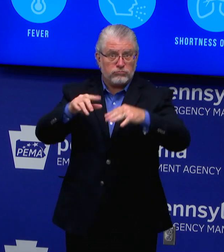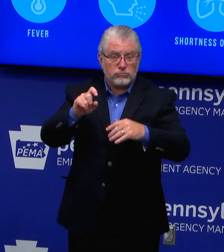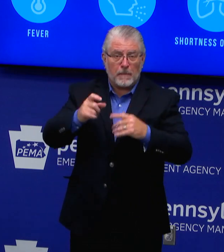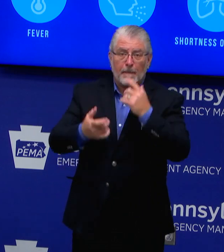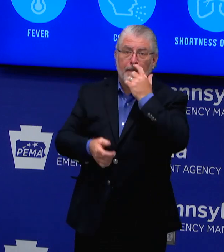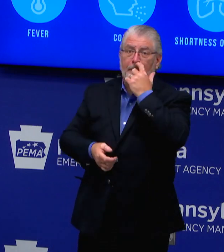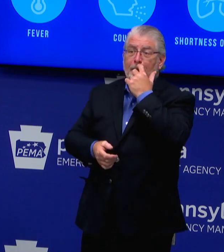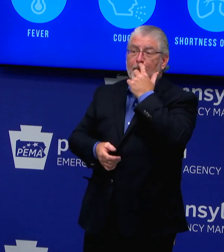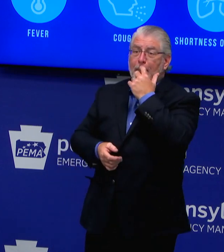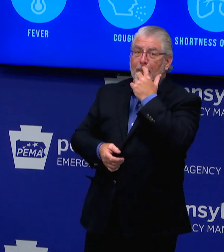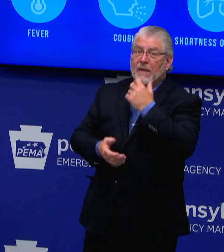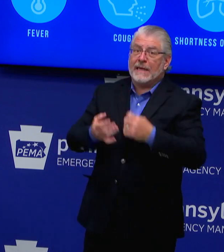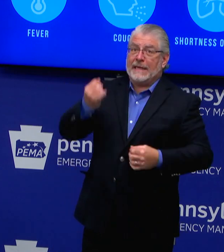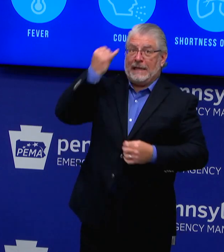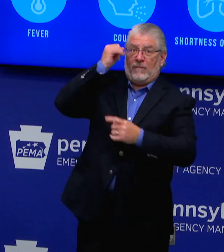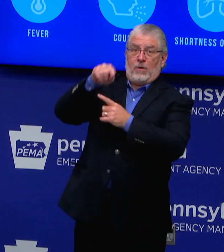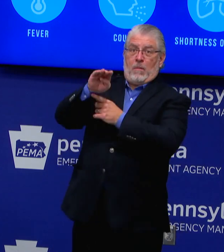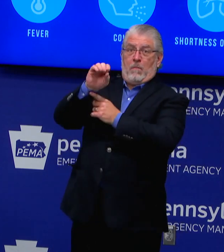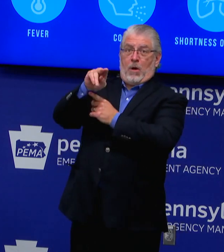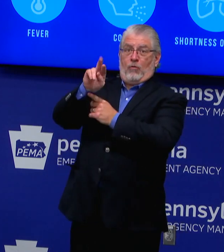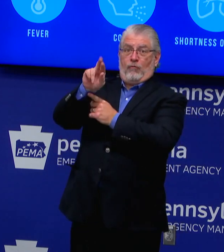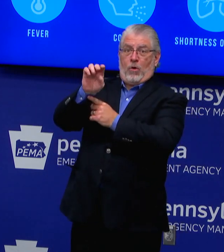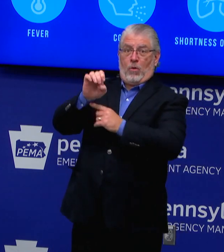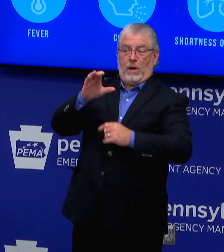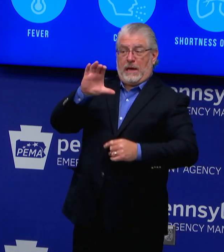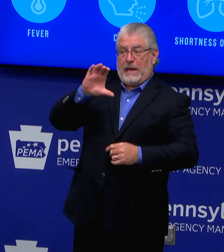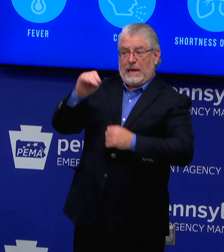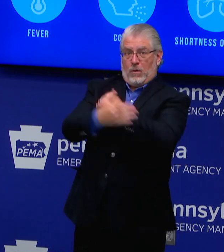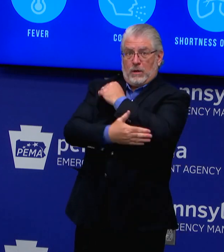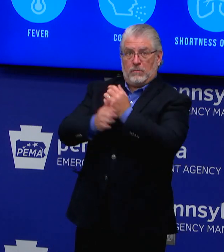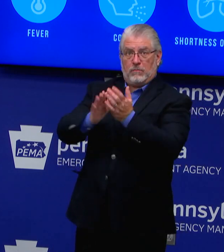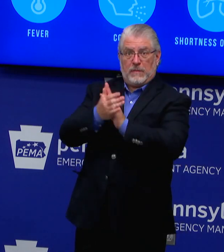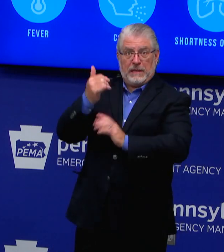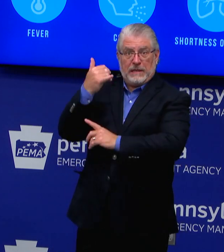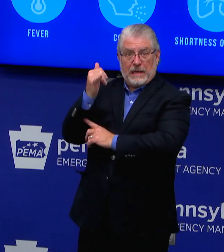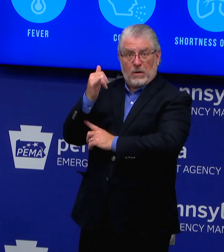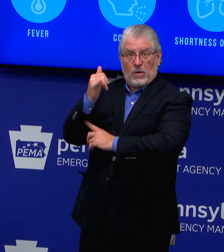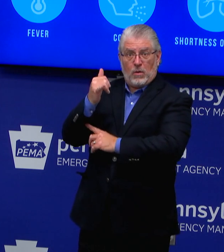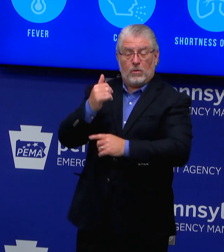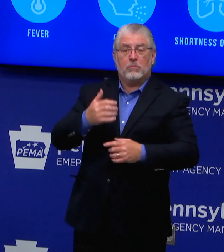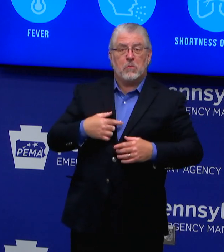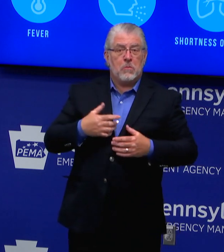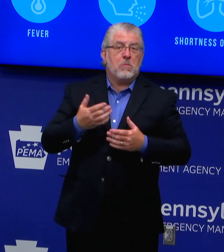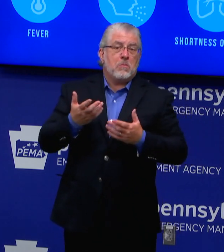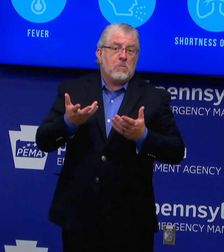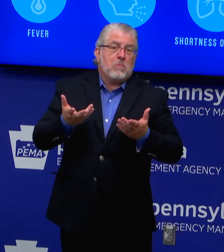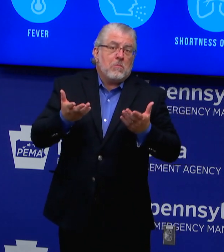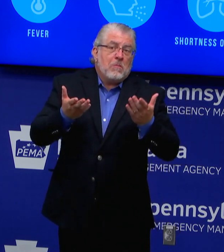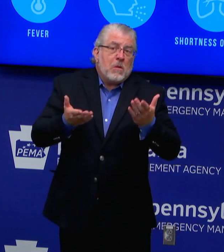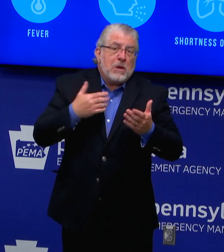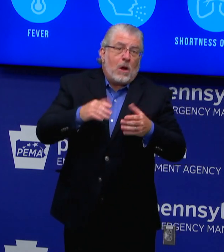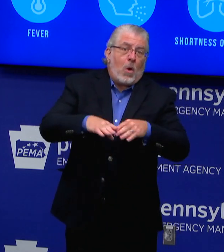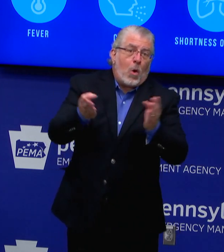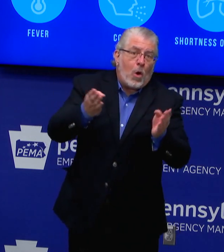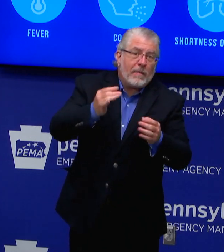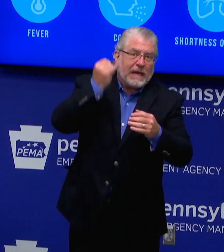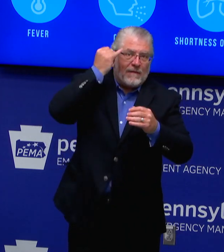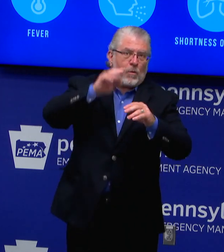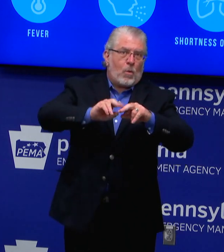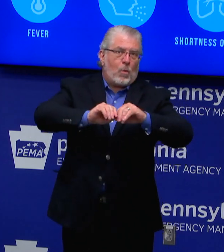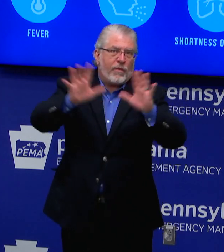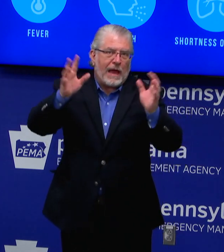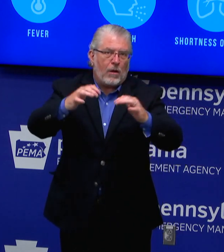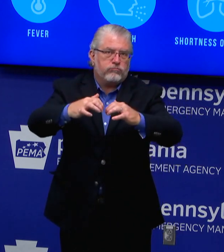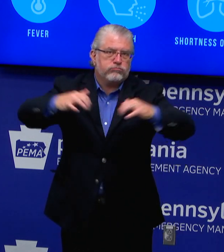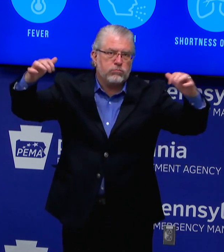NASCAR, in fact, has the competition without spectators in the stands, and they follow other guidelines to keep the competitors